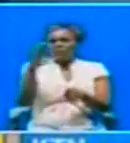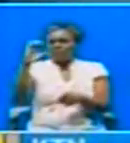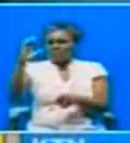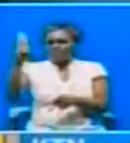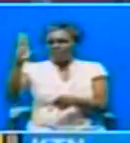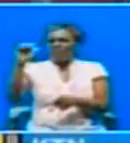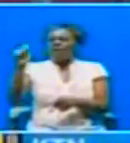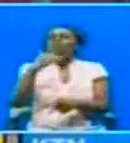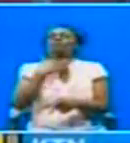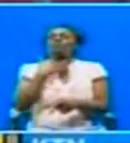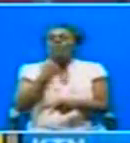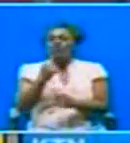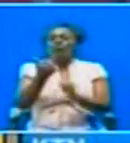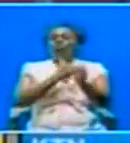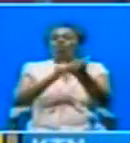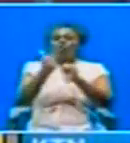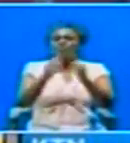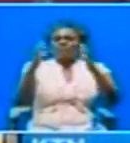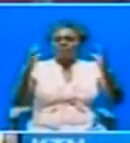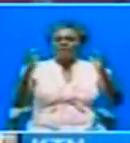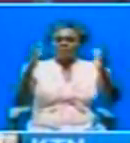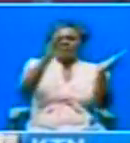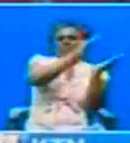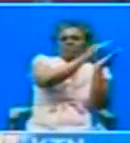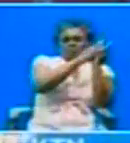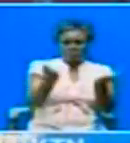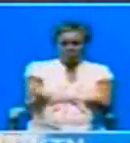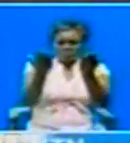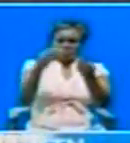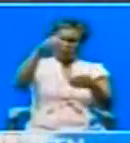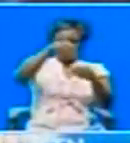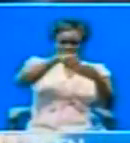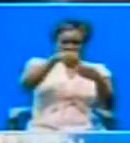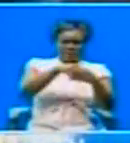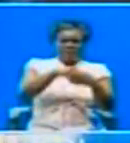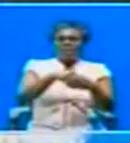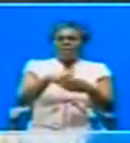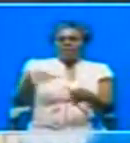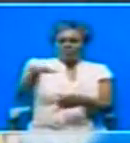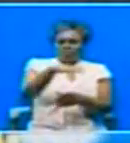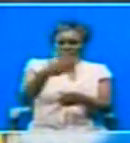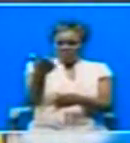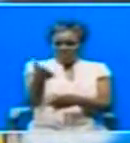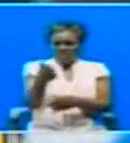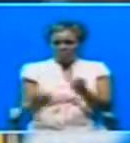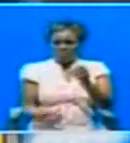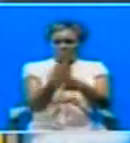also looking to play with the big boys on the regional front to boost income. Banks with a regional presence